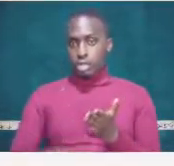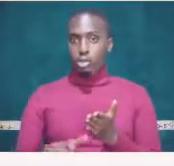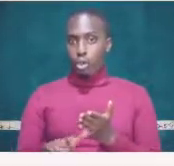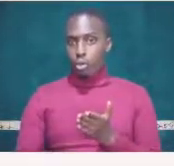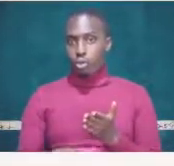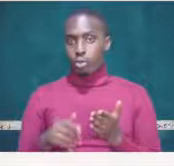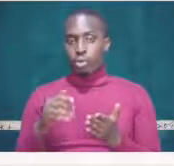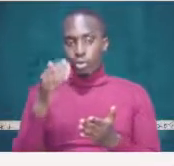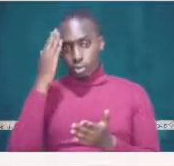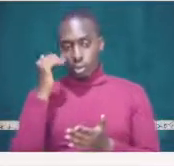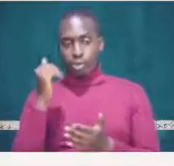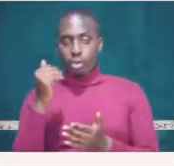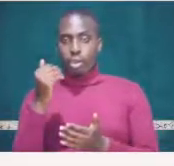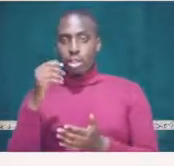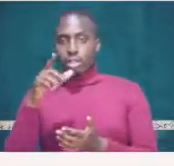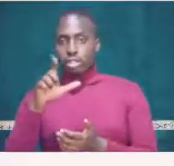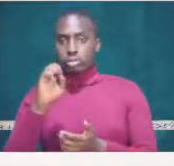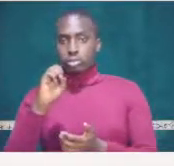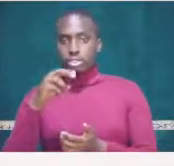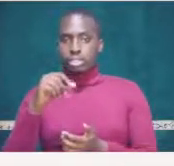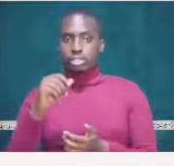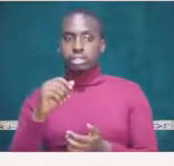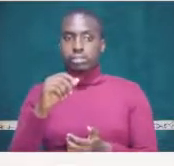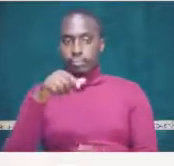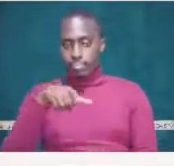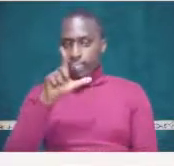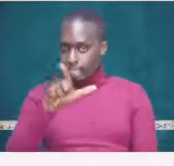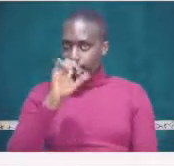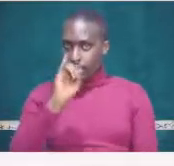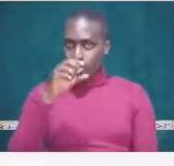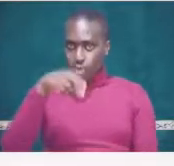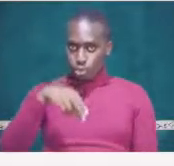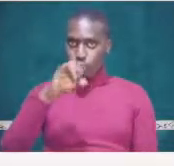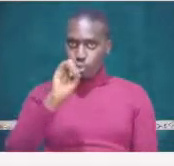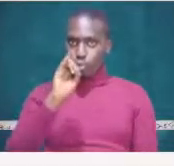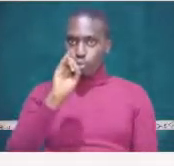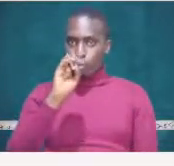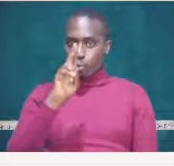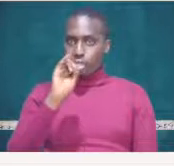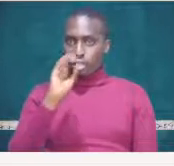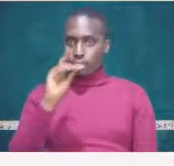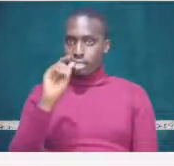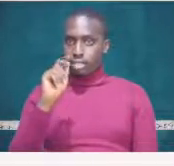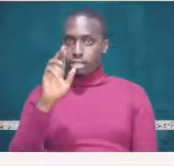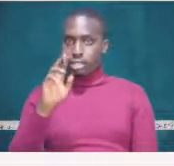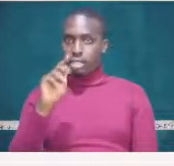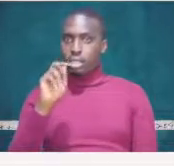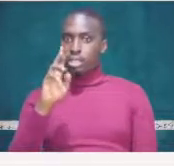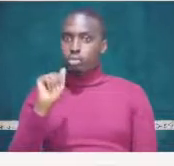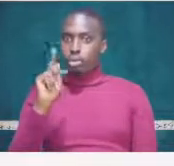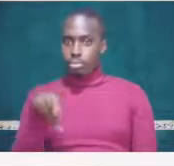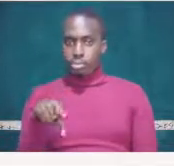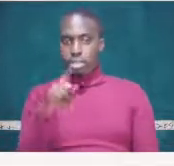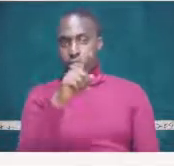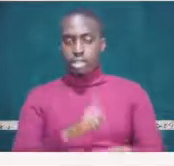break the liquidity preference is what we call the liquidity trap. Liquidity trap. At this point,